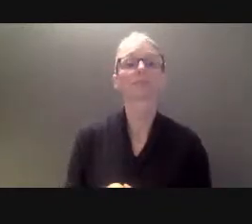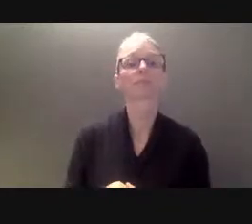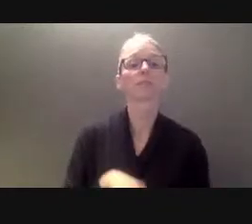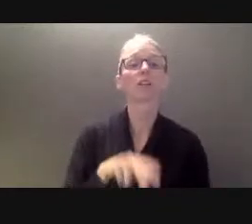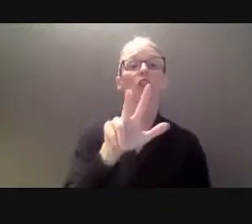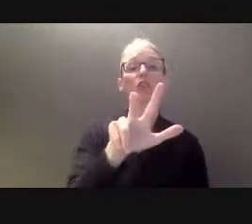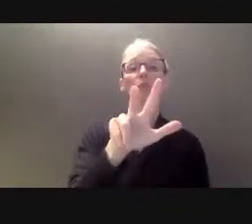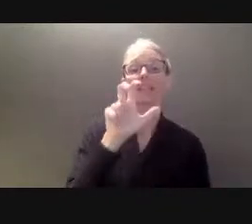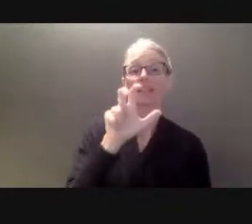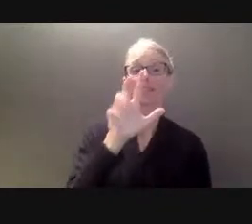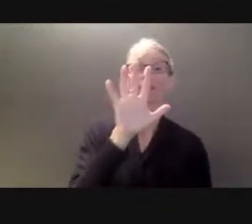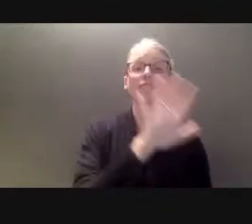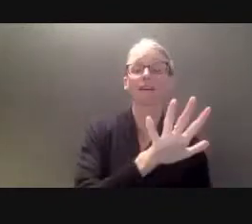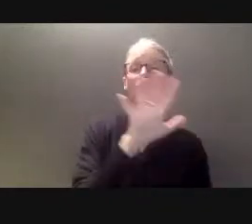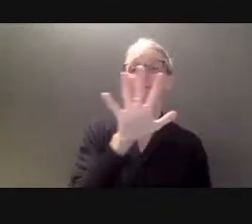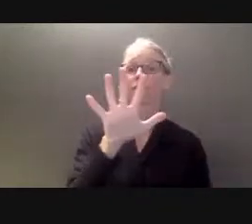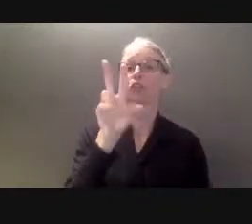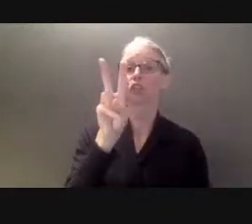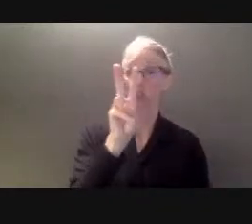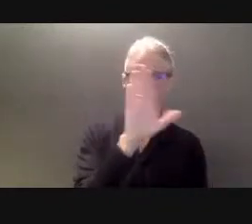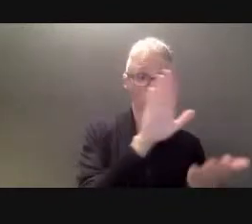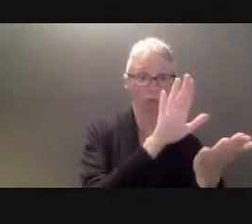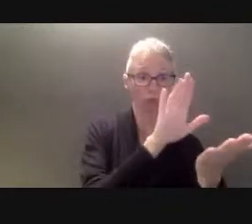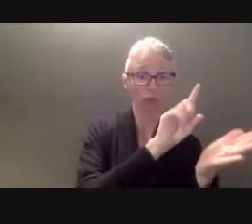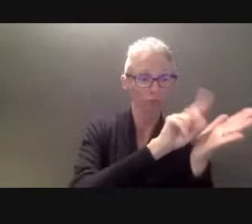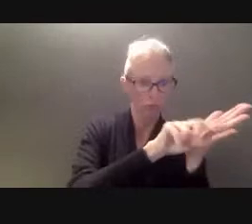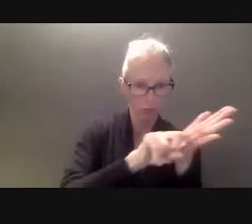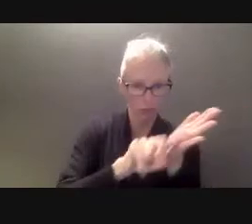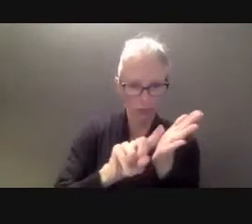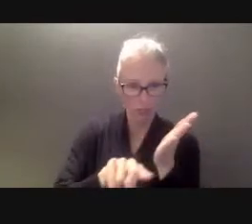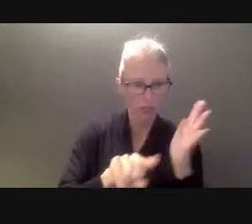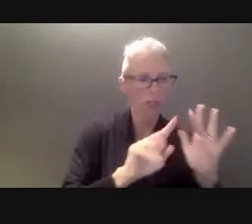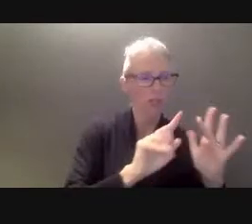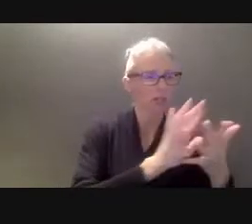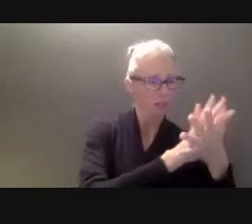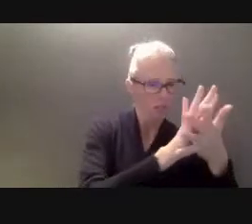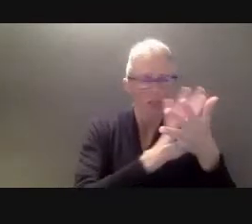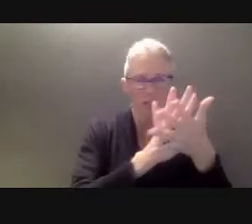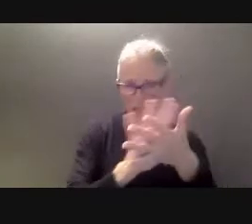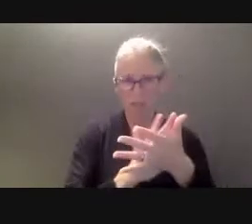3,552 records were screened, and 42 records were included in the final review.